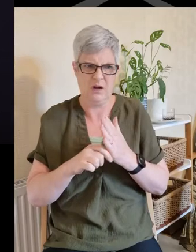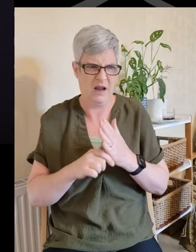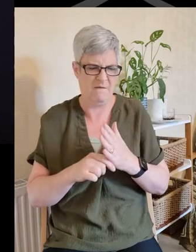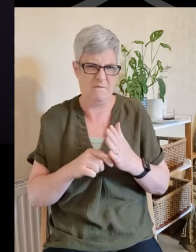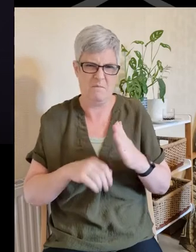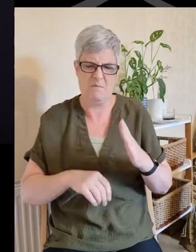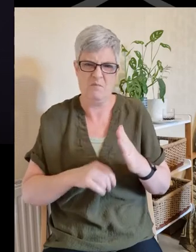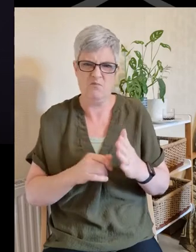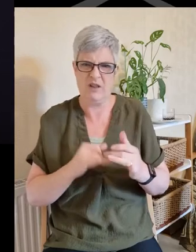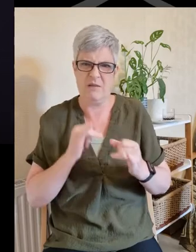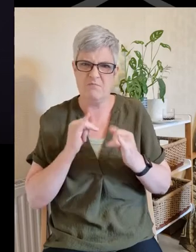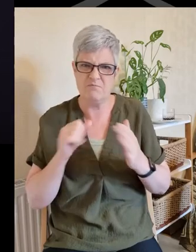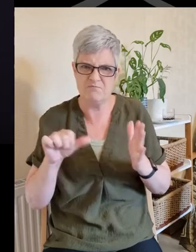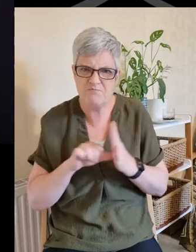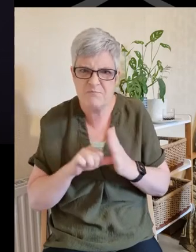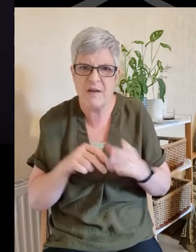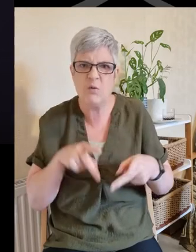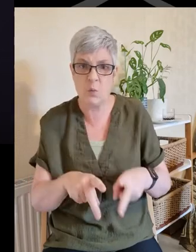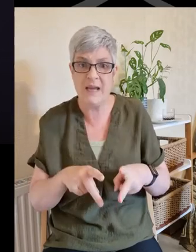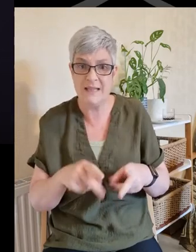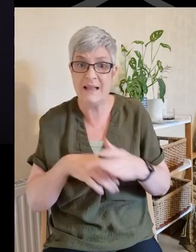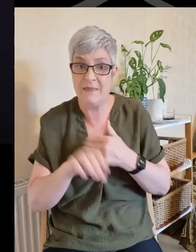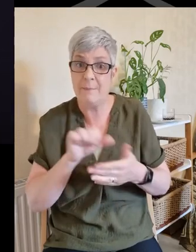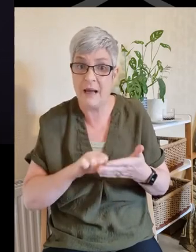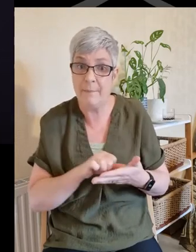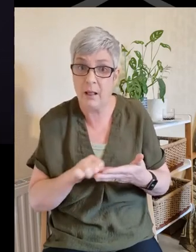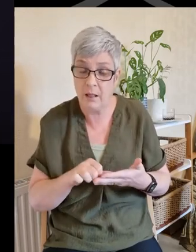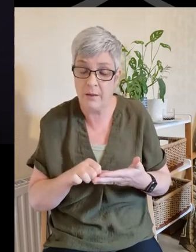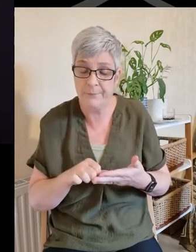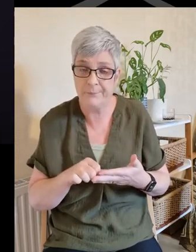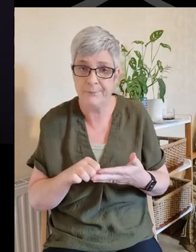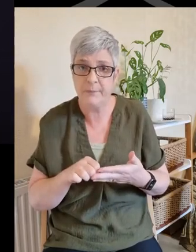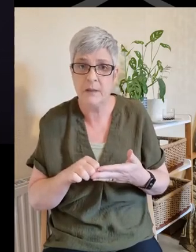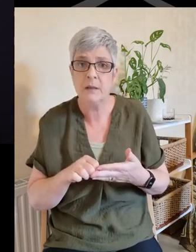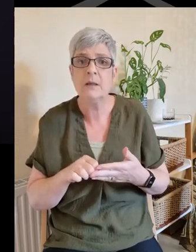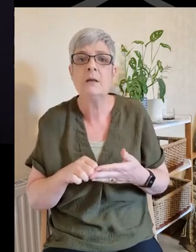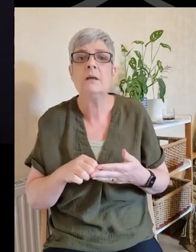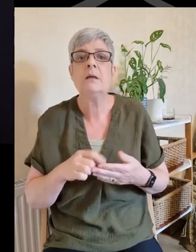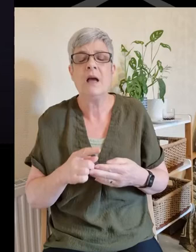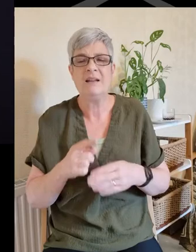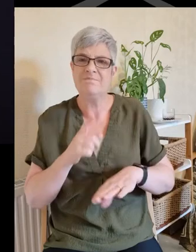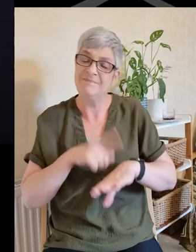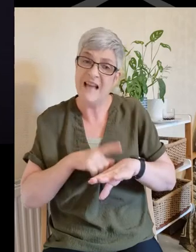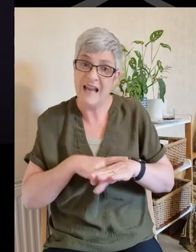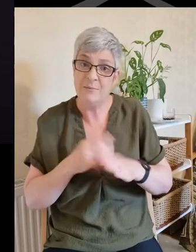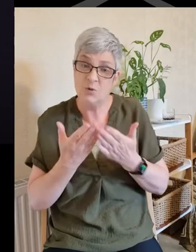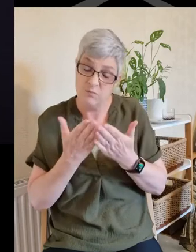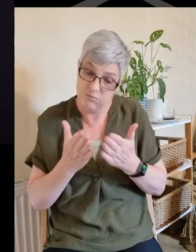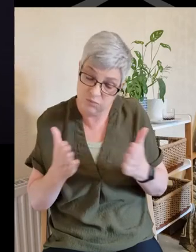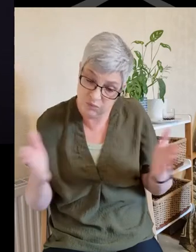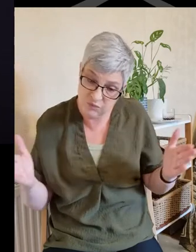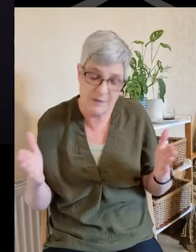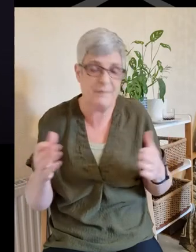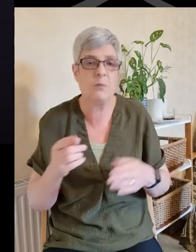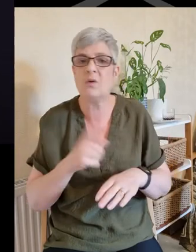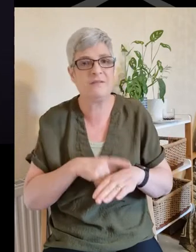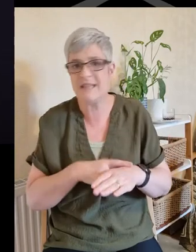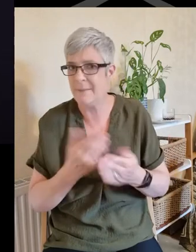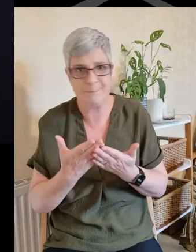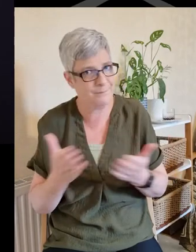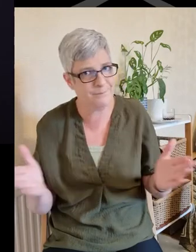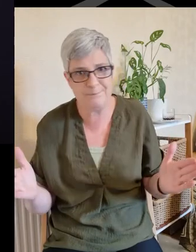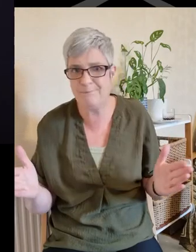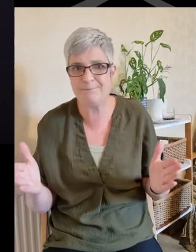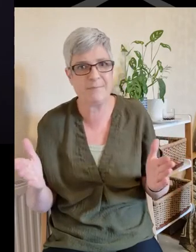in various bits of the Bible. I won't have time to broaden out that question and make